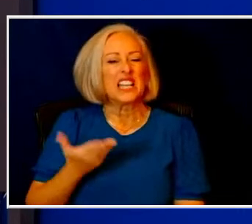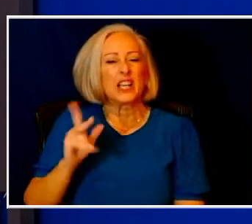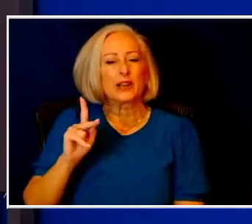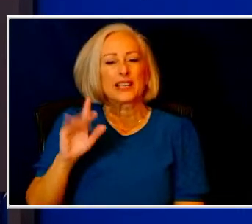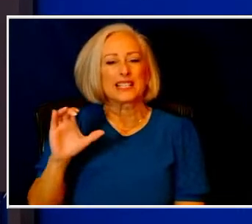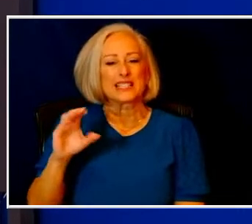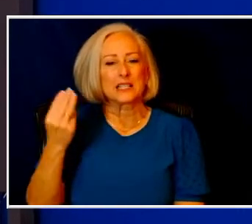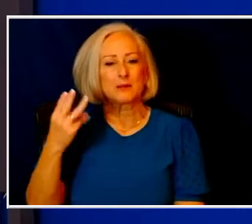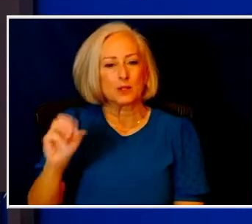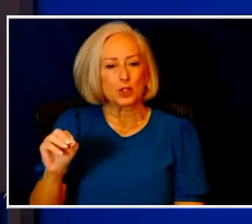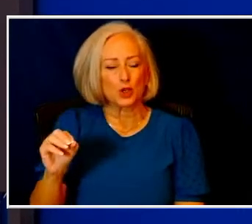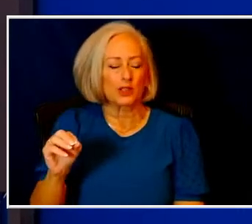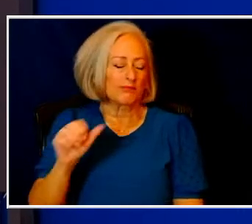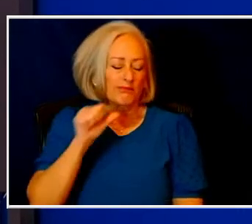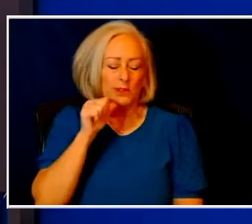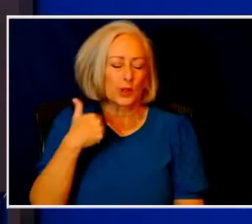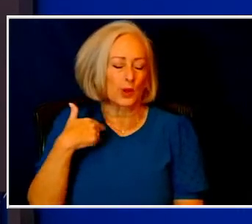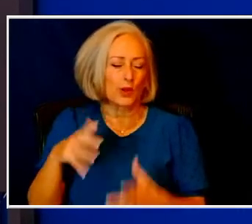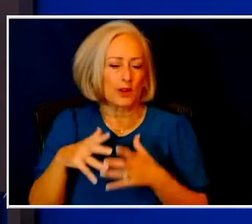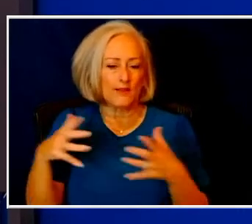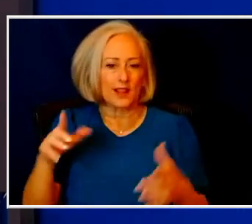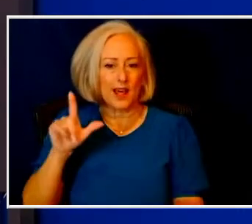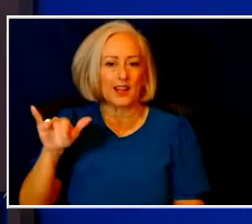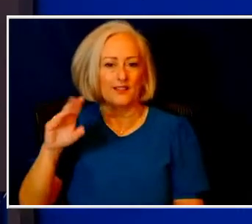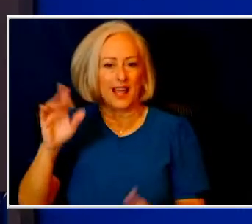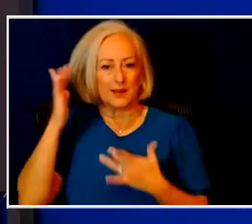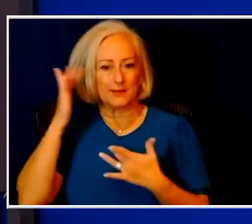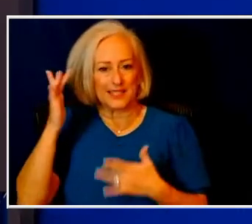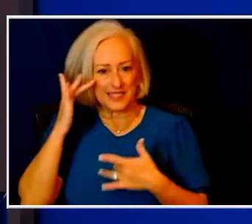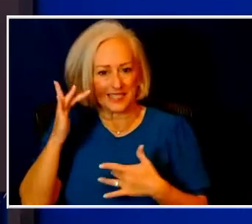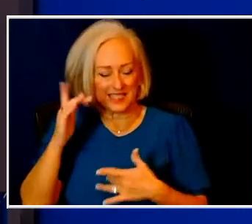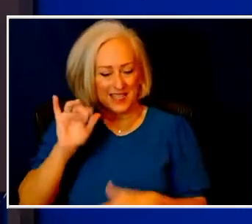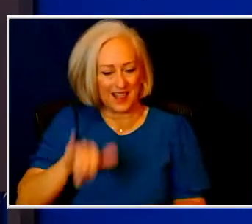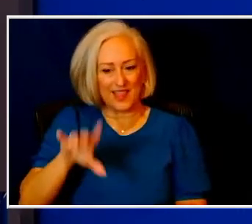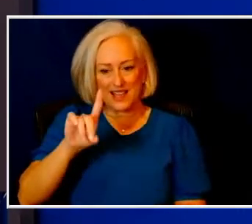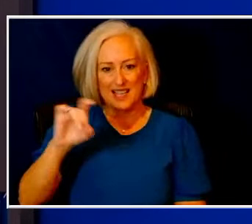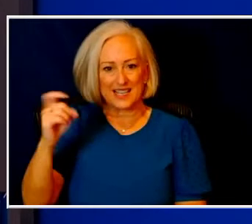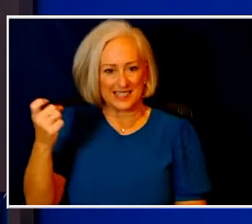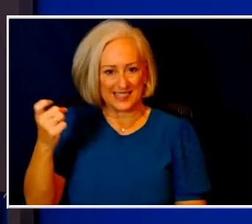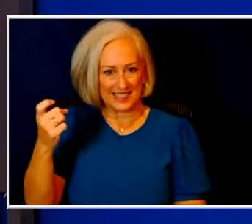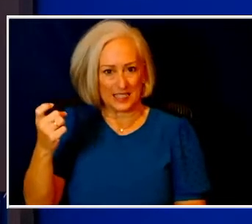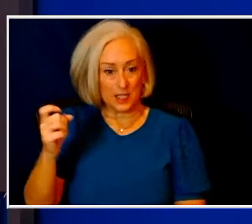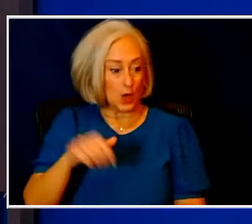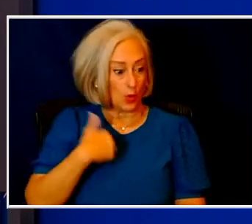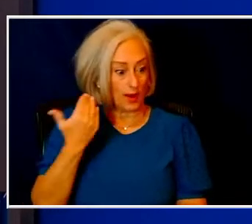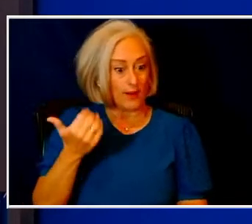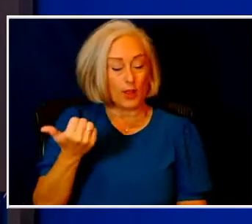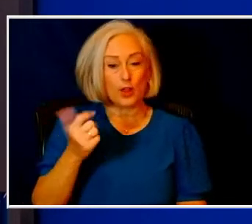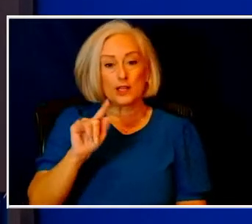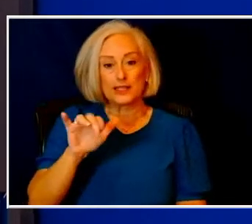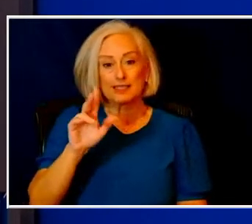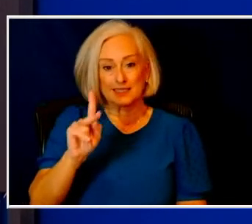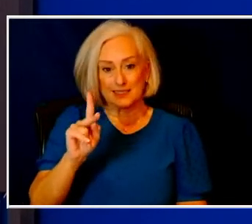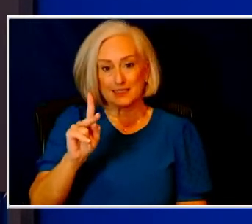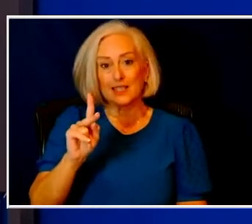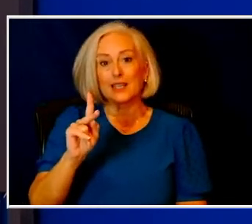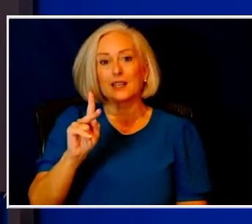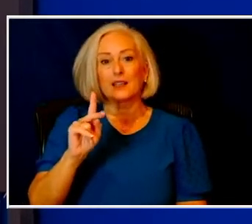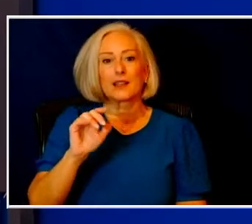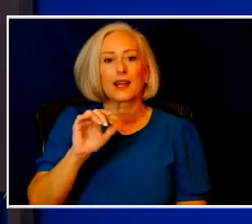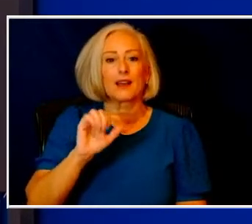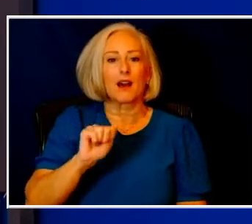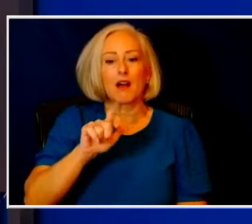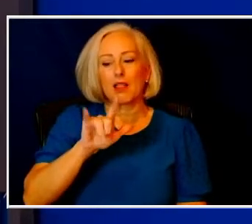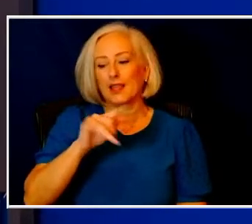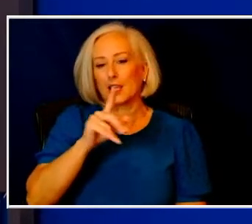are here, but the actual diagnosis of the disease, there are other tick-borne diseases that are diagnosed much more, such as ehrlichiosis and Rocky Mountain spotted